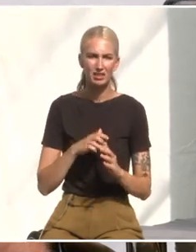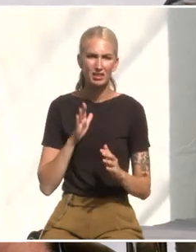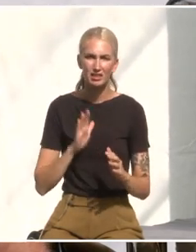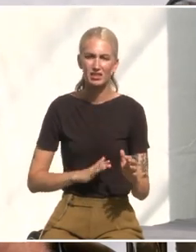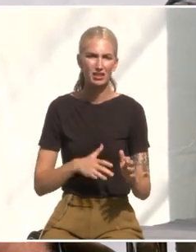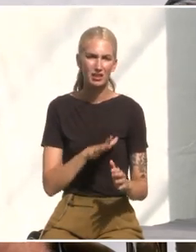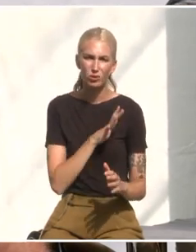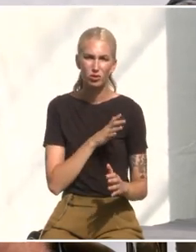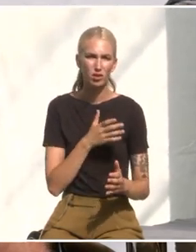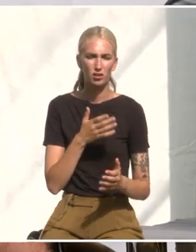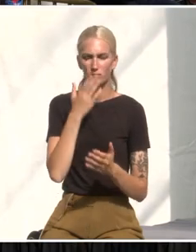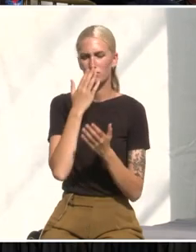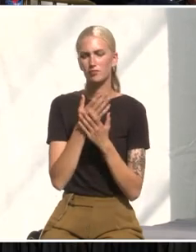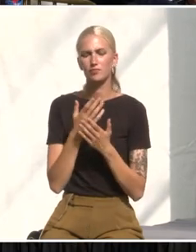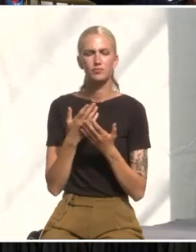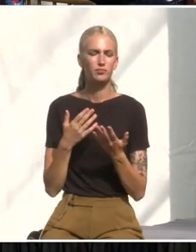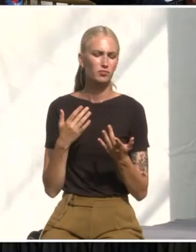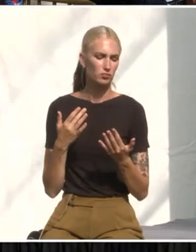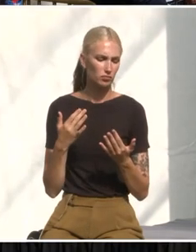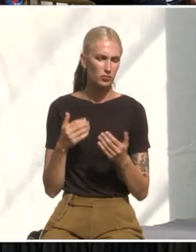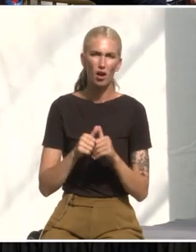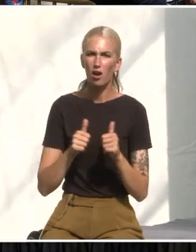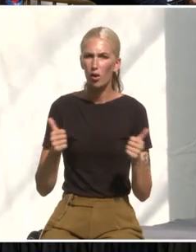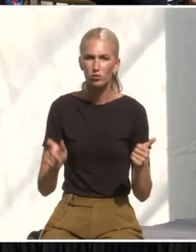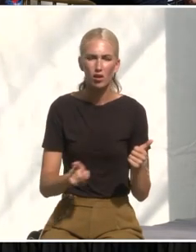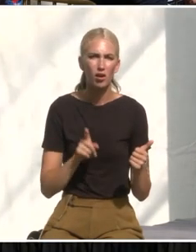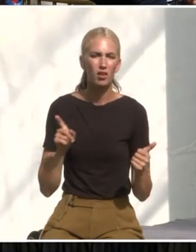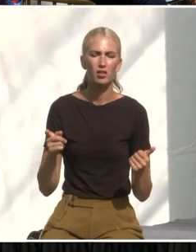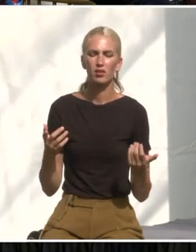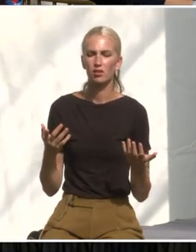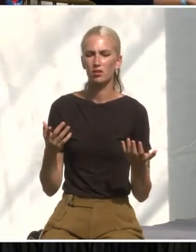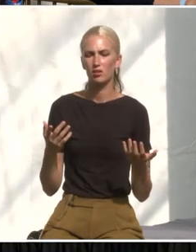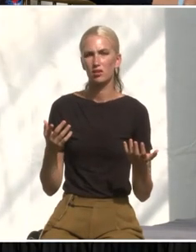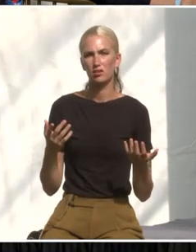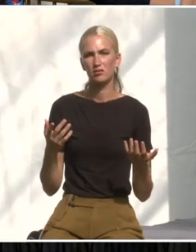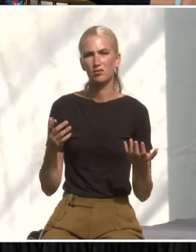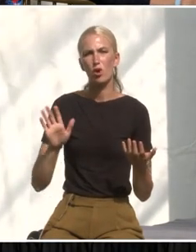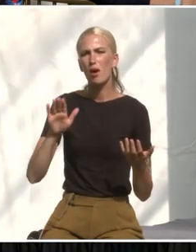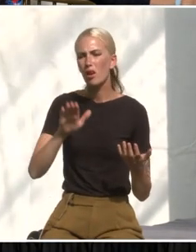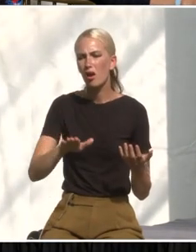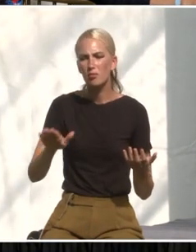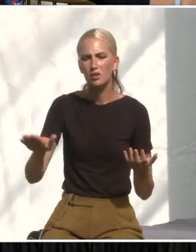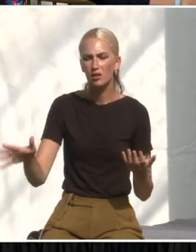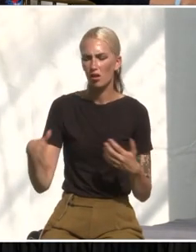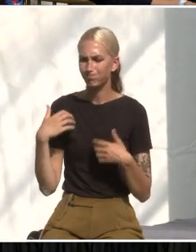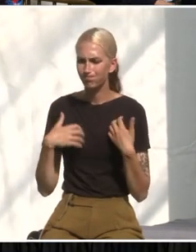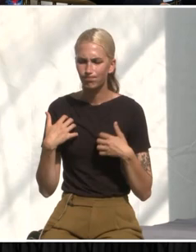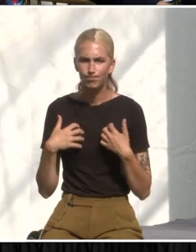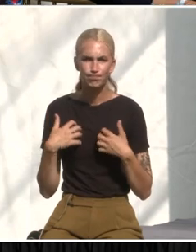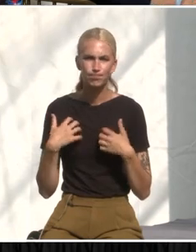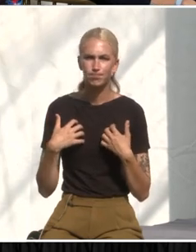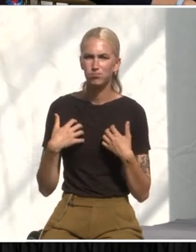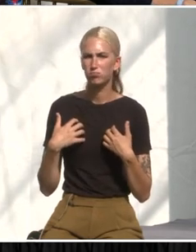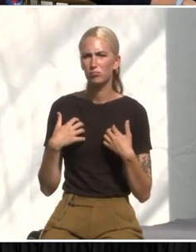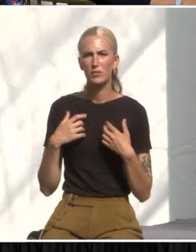move to another county, if they get divorced, if they have children and they are stressed out in their work,